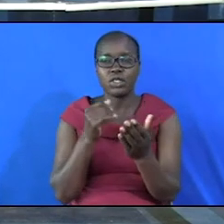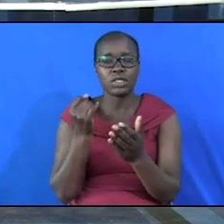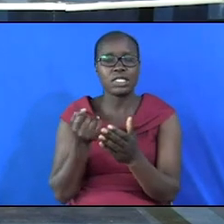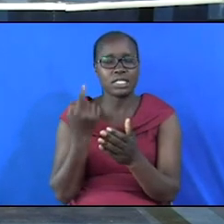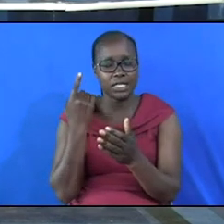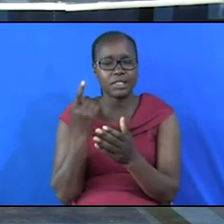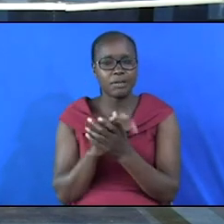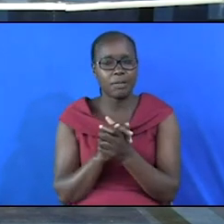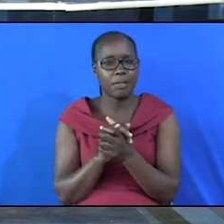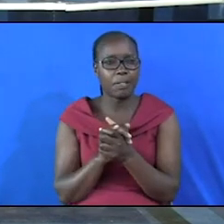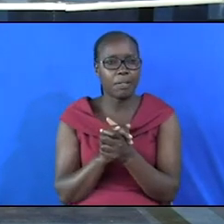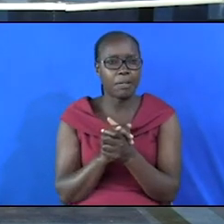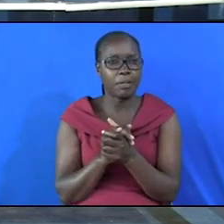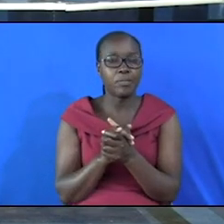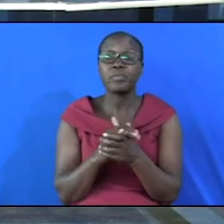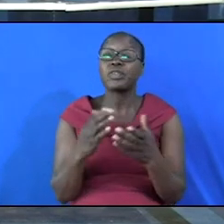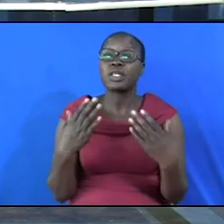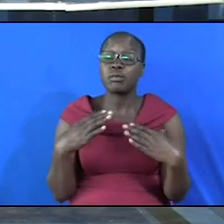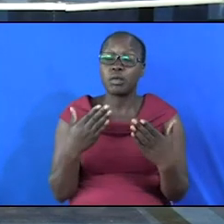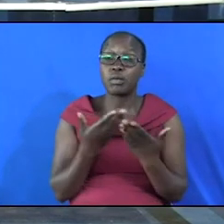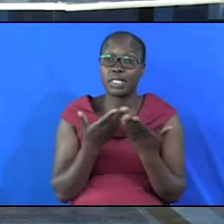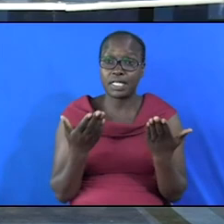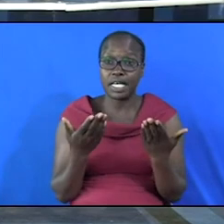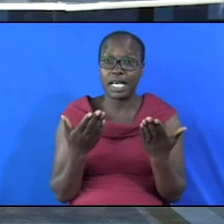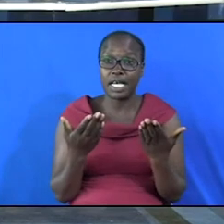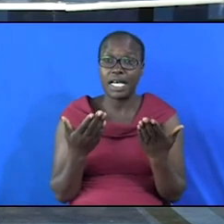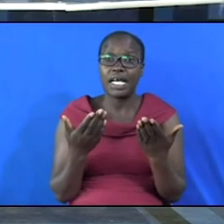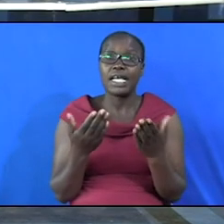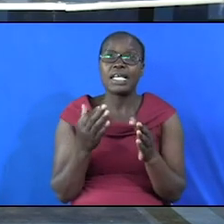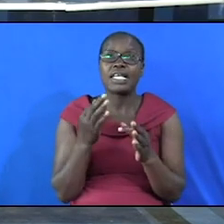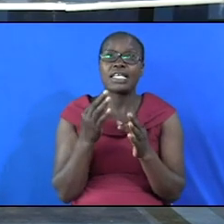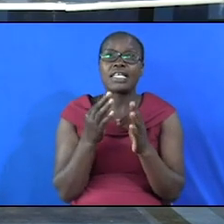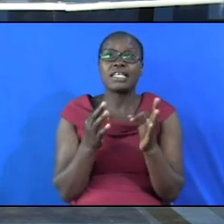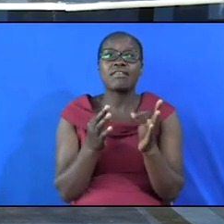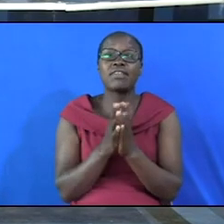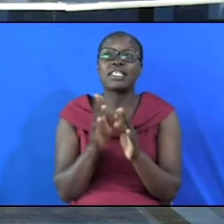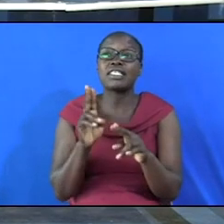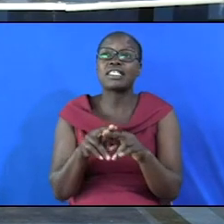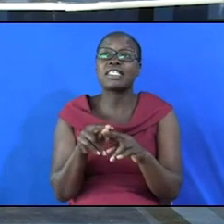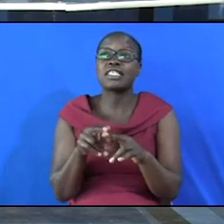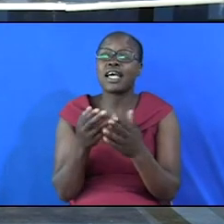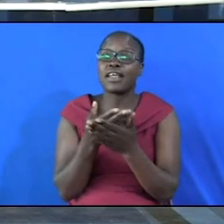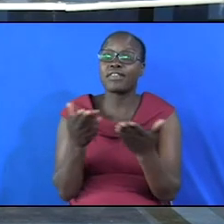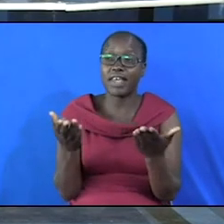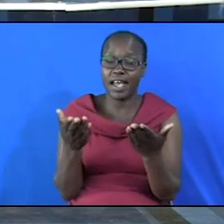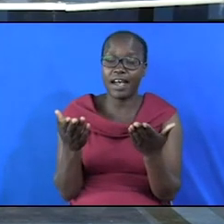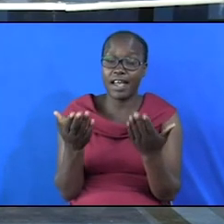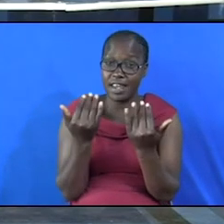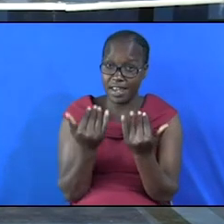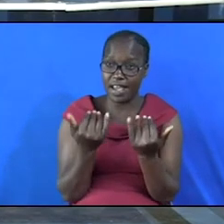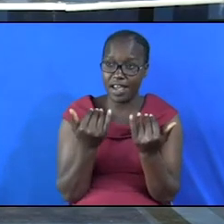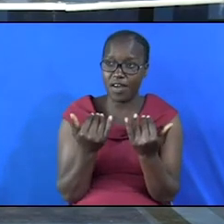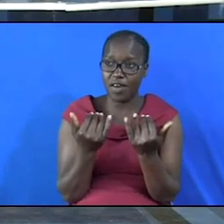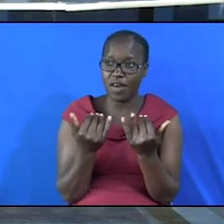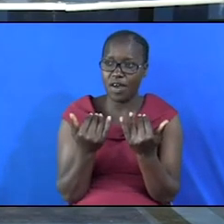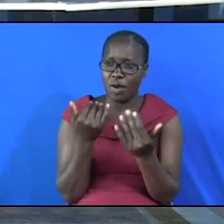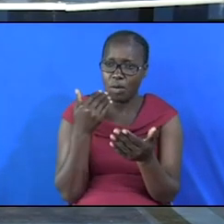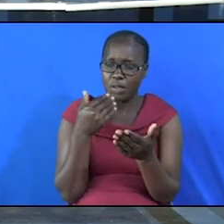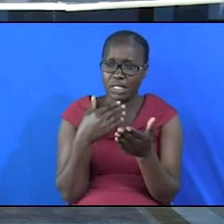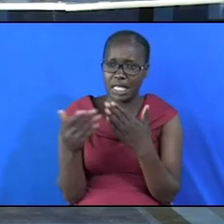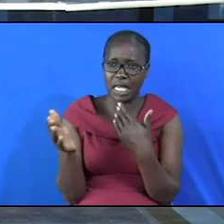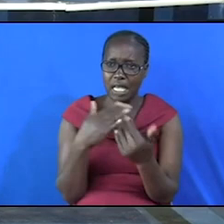me. There are people, if the seat you are occupying now, was